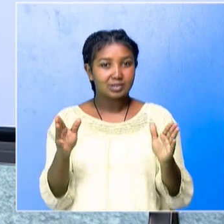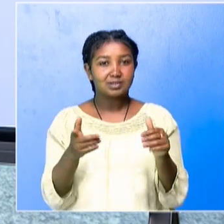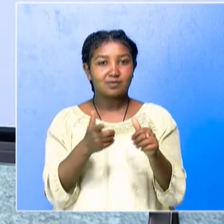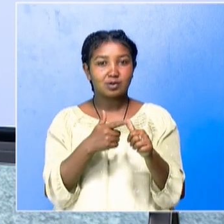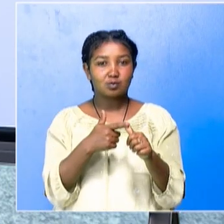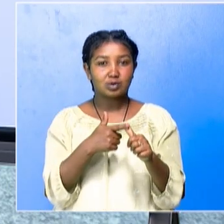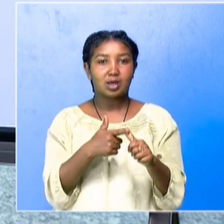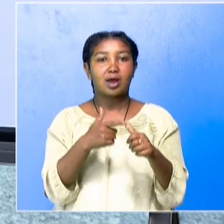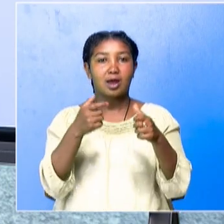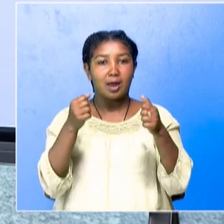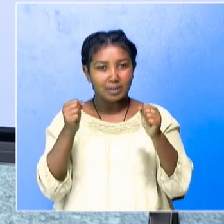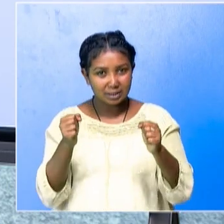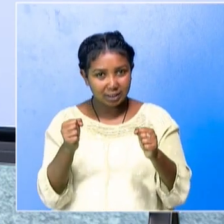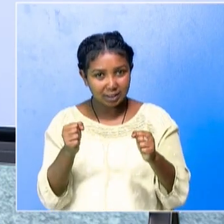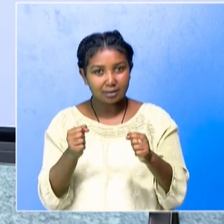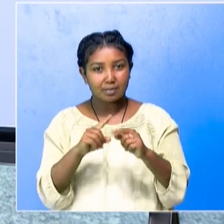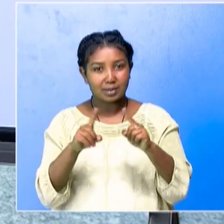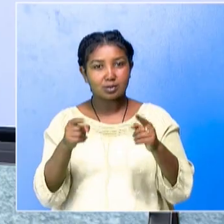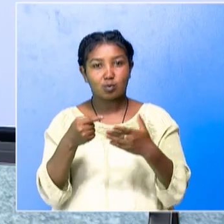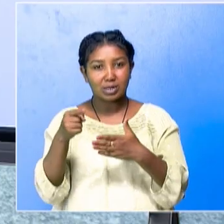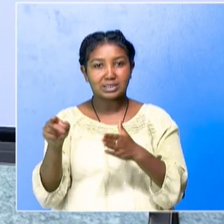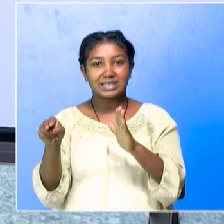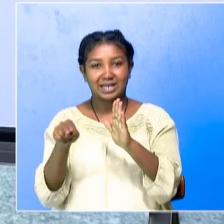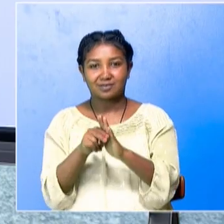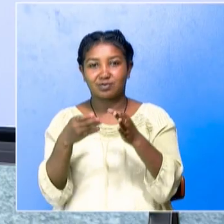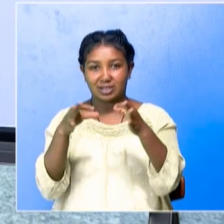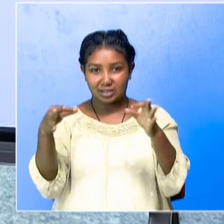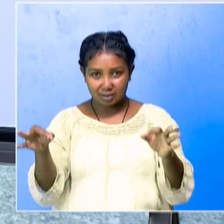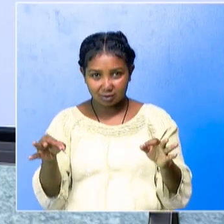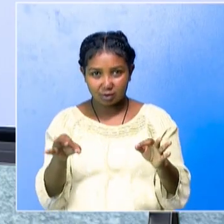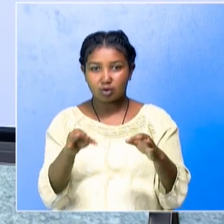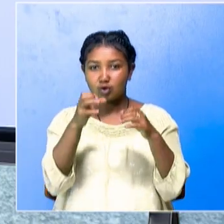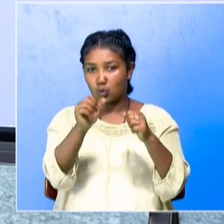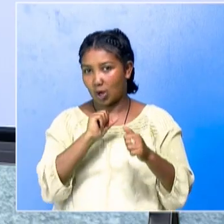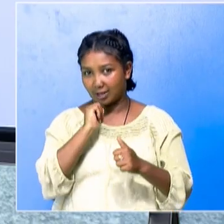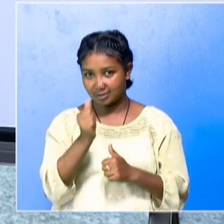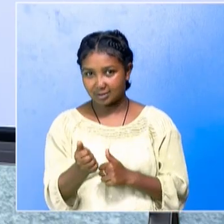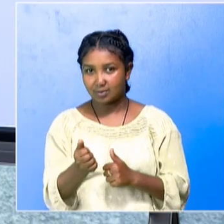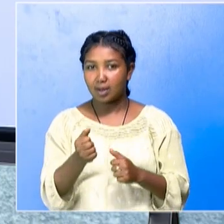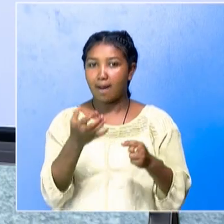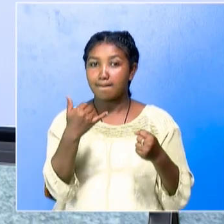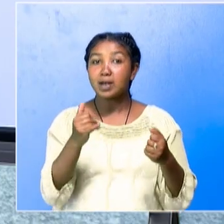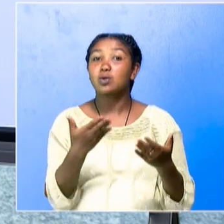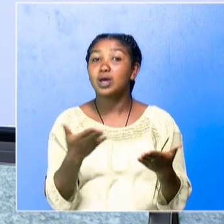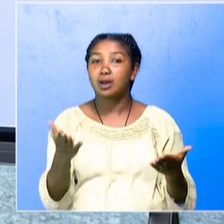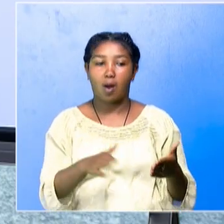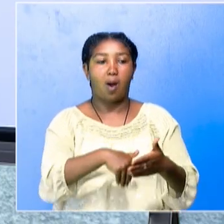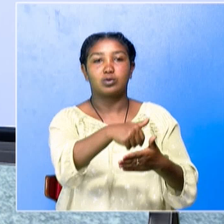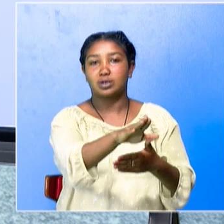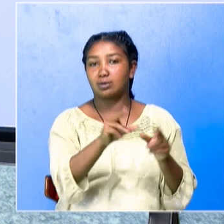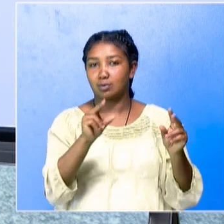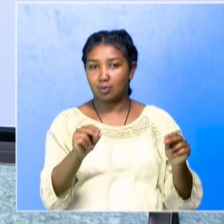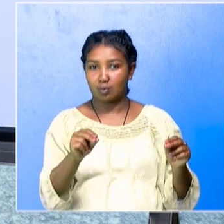is ability, but this one is a negative sentence that you can't play where?